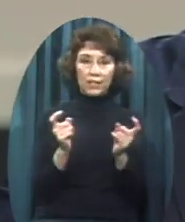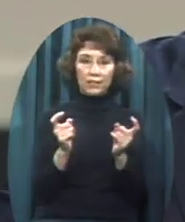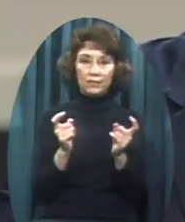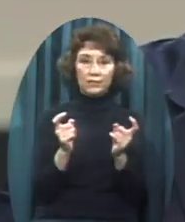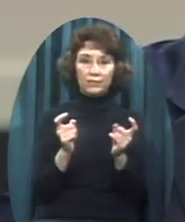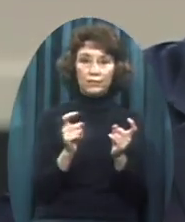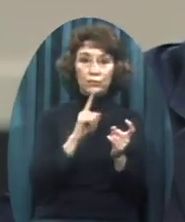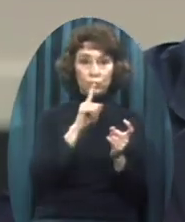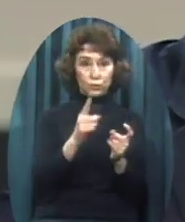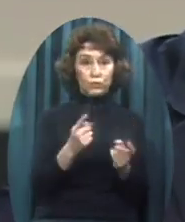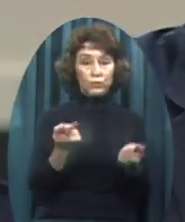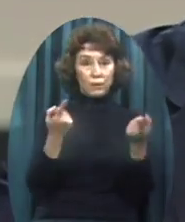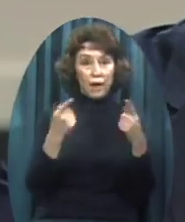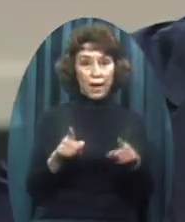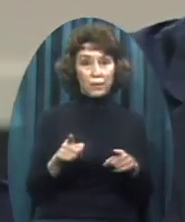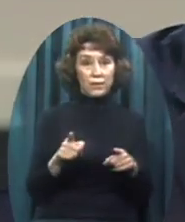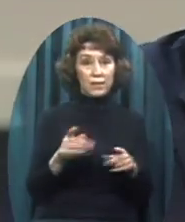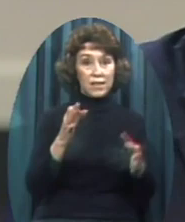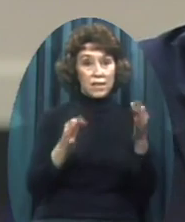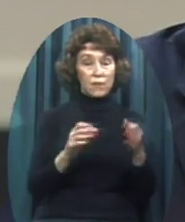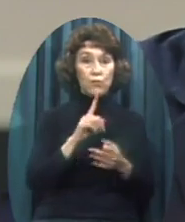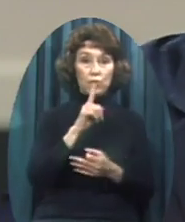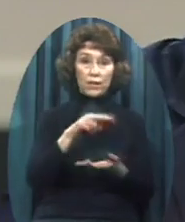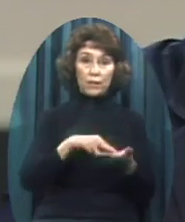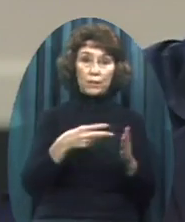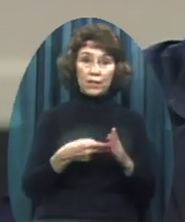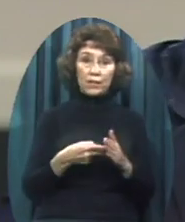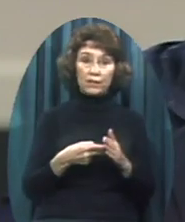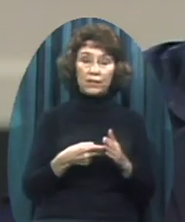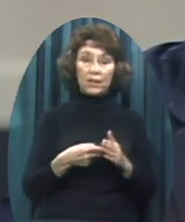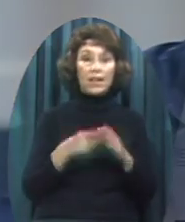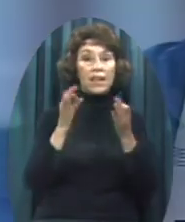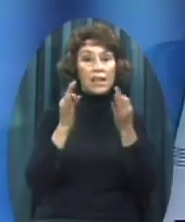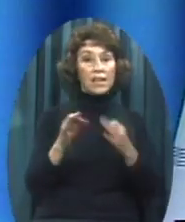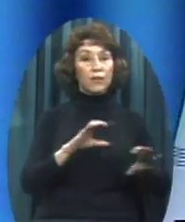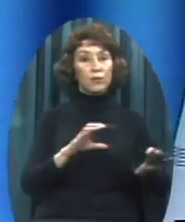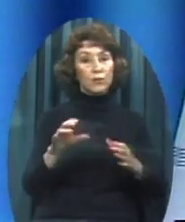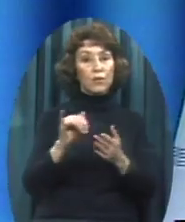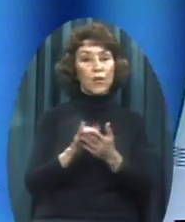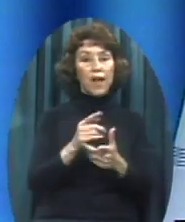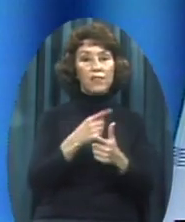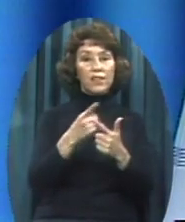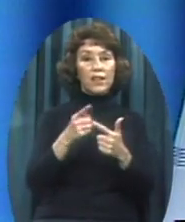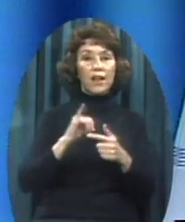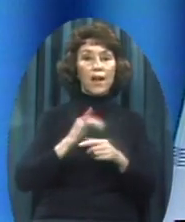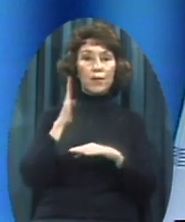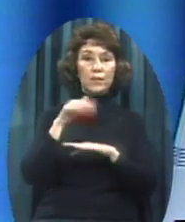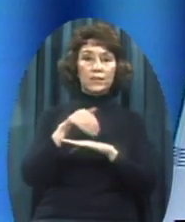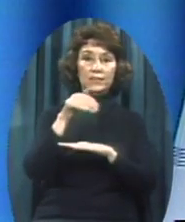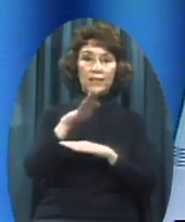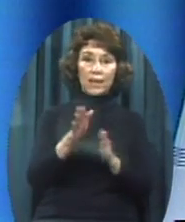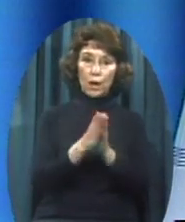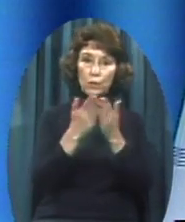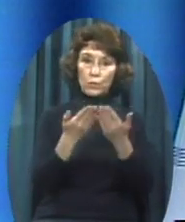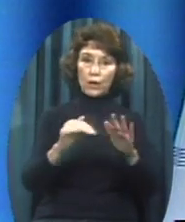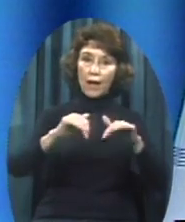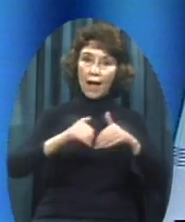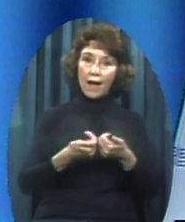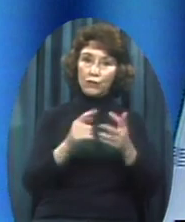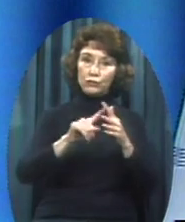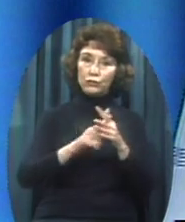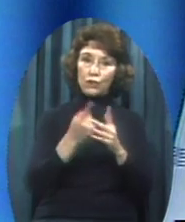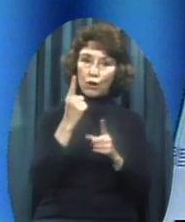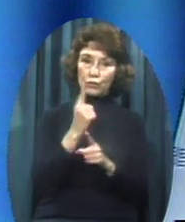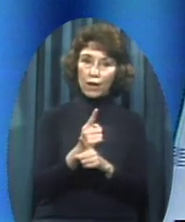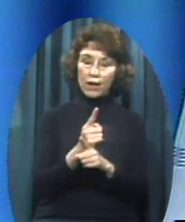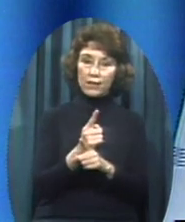you've made. I'll send you a free copy of the material we give to those who walk down the aisles here, how to get started right, to help you live the life you've received. If you still